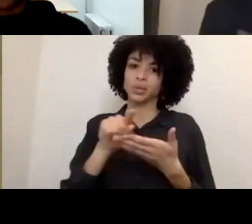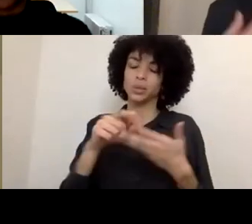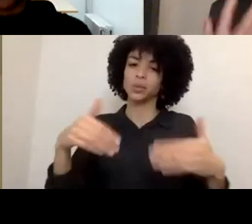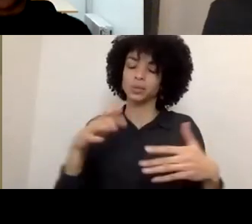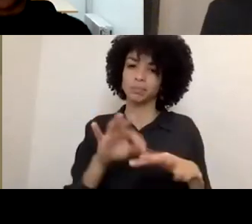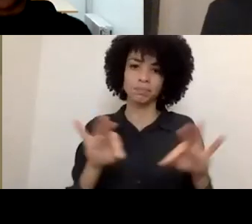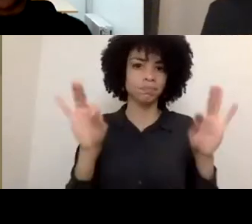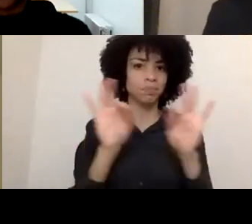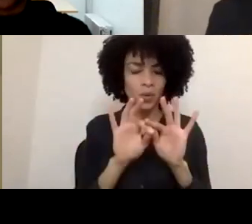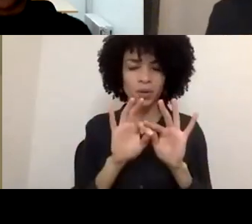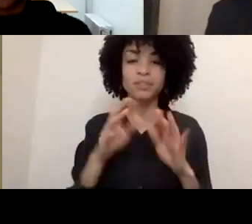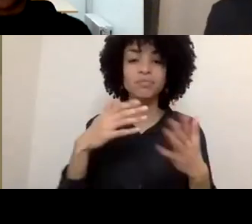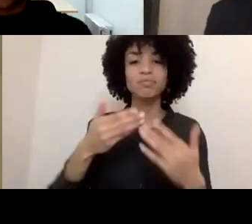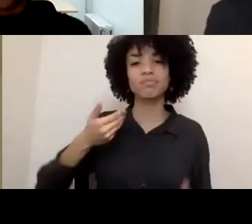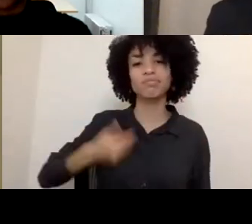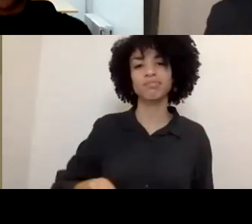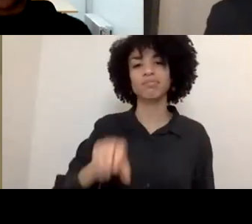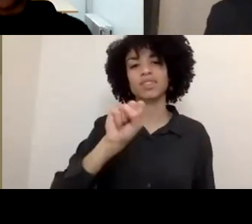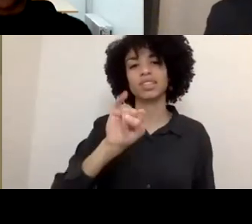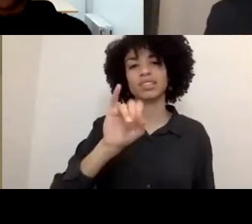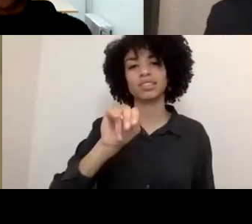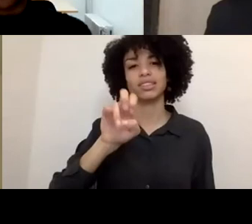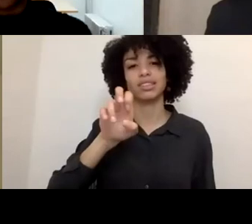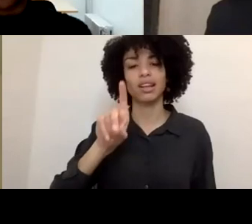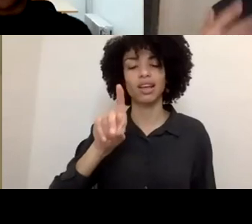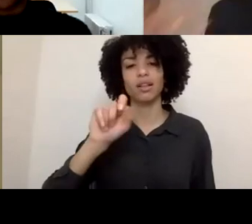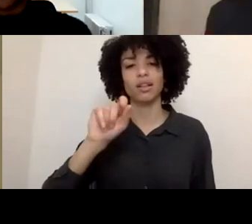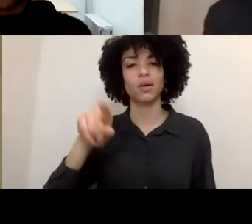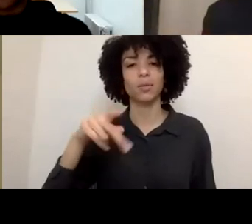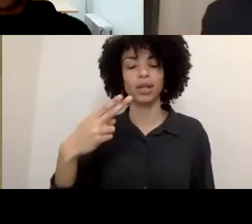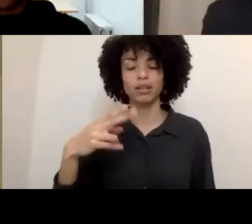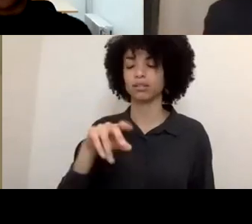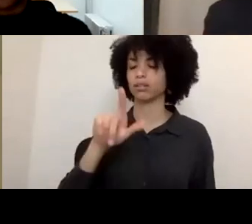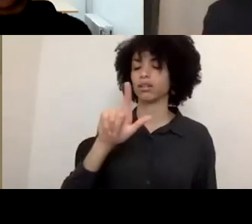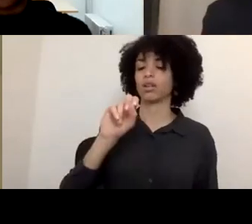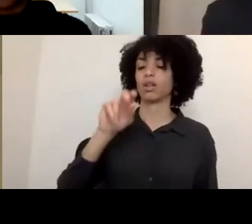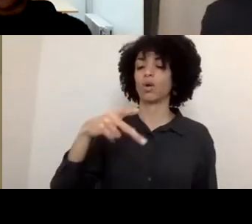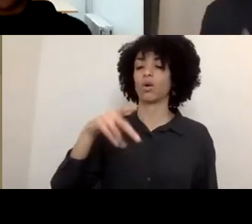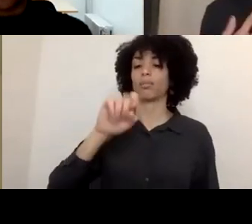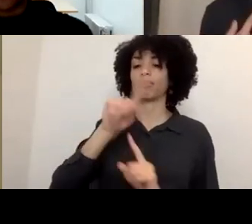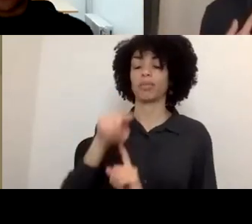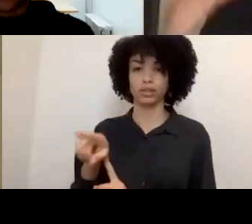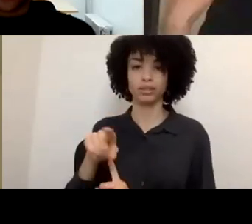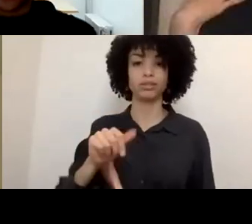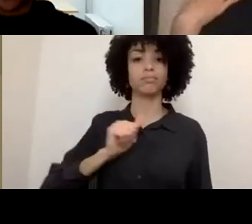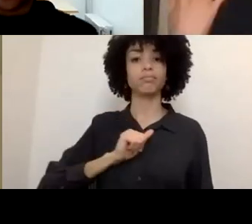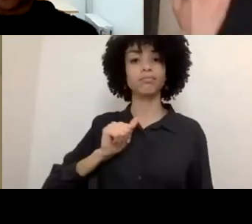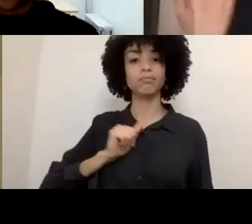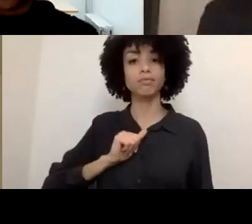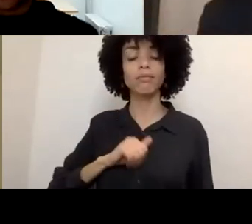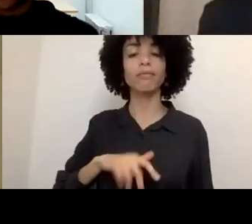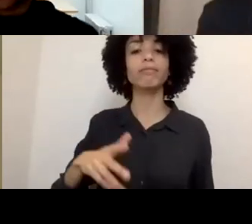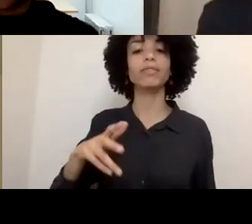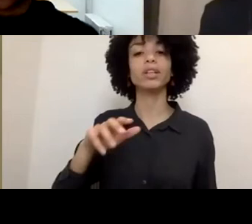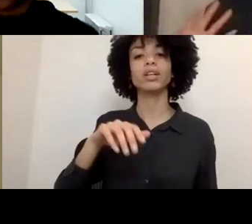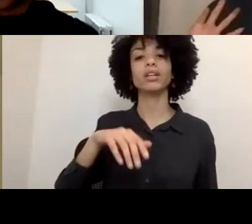mentioned, I'm Sinead Lopez. My pronouns are she, her, and for accessibility reasons, I'm a Chicana woman with light skin, dark hair, dark